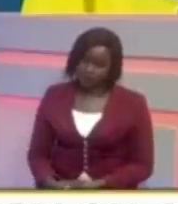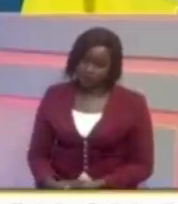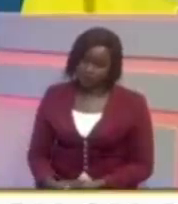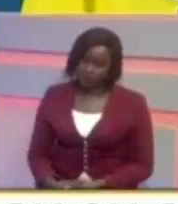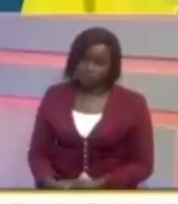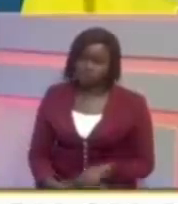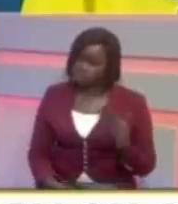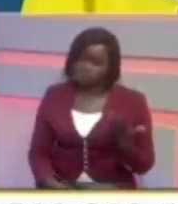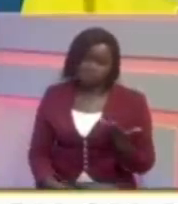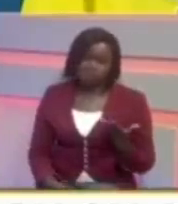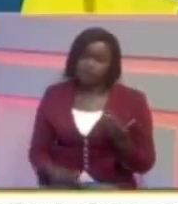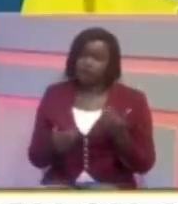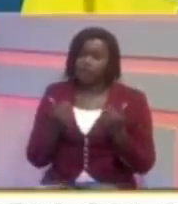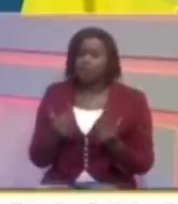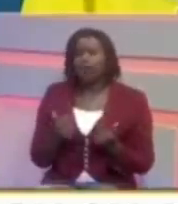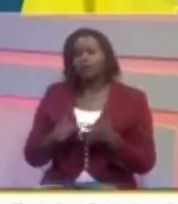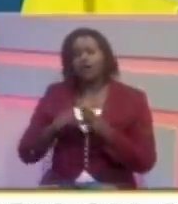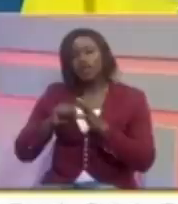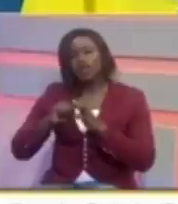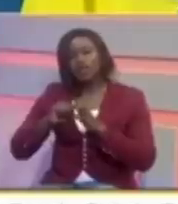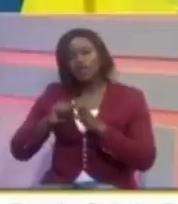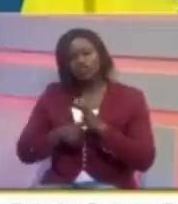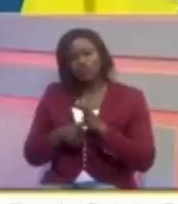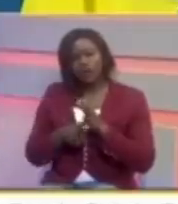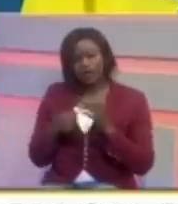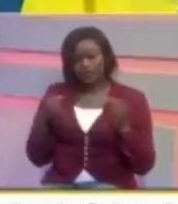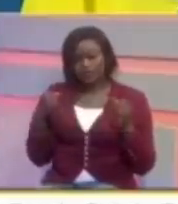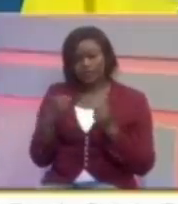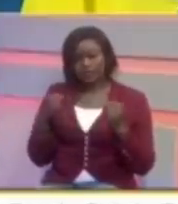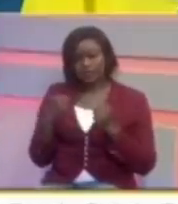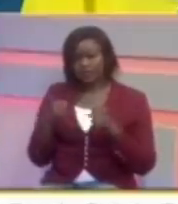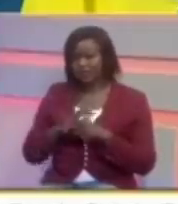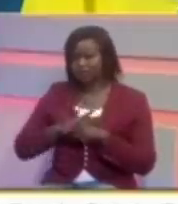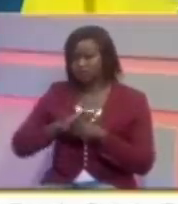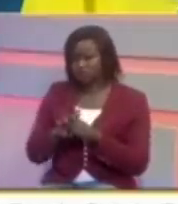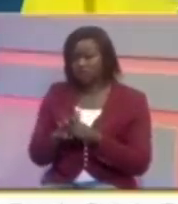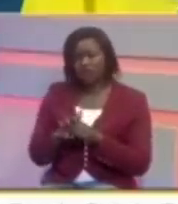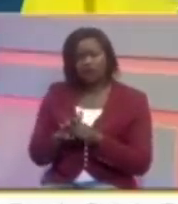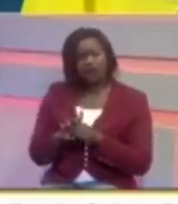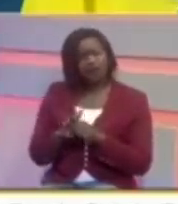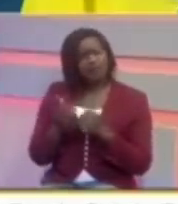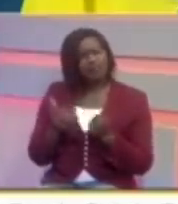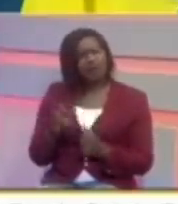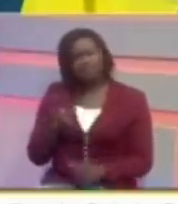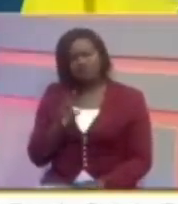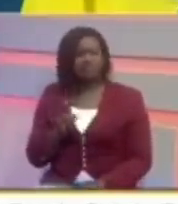Now, on the issue of this disease, it seems we talk about it, but